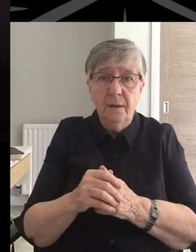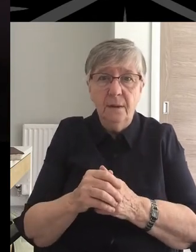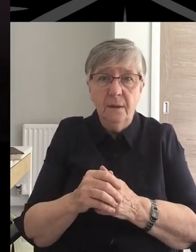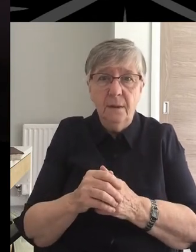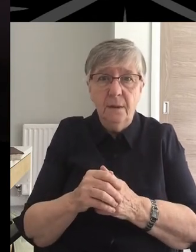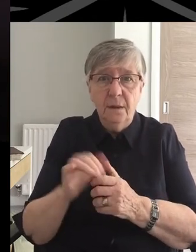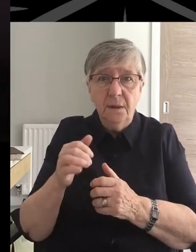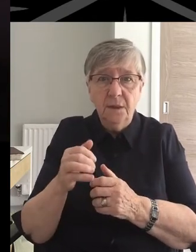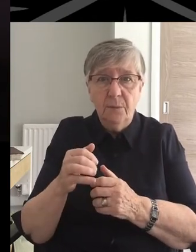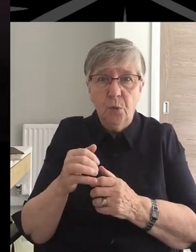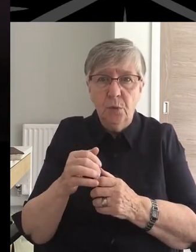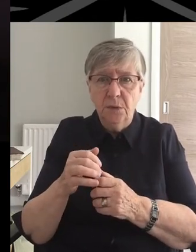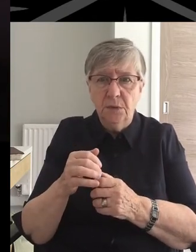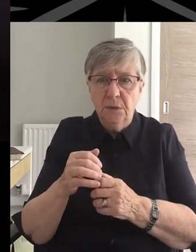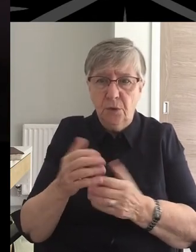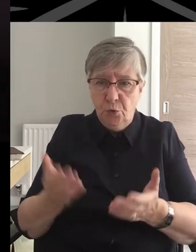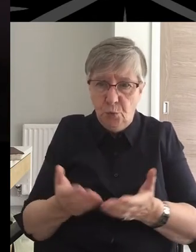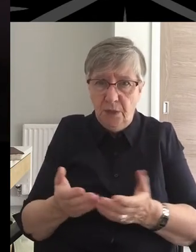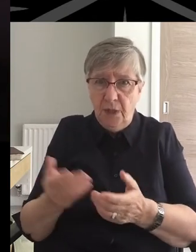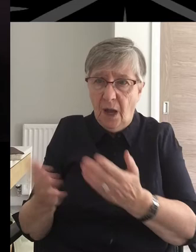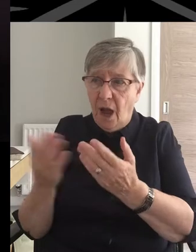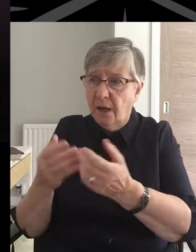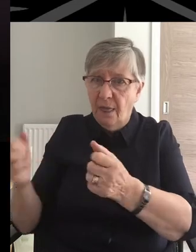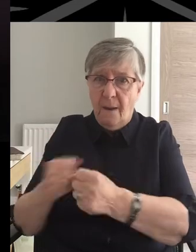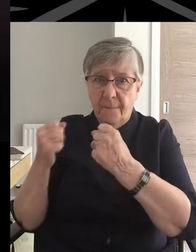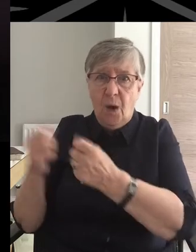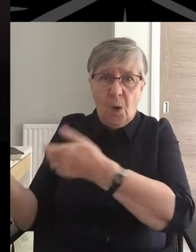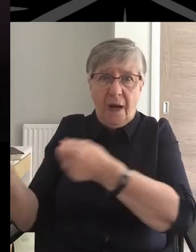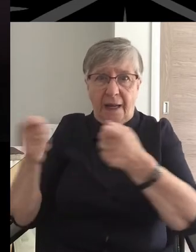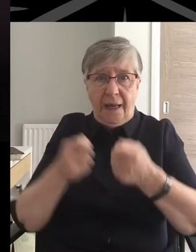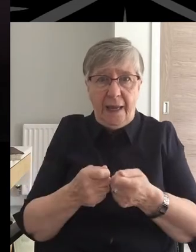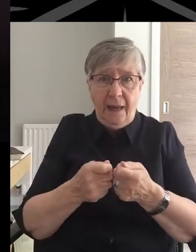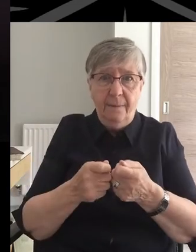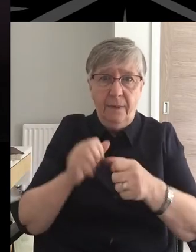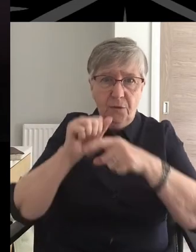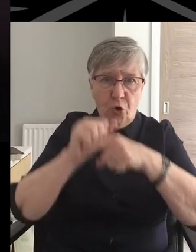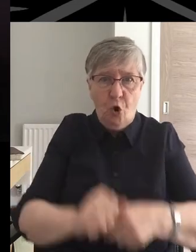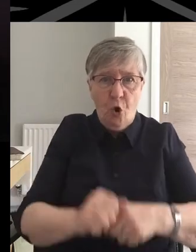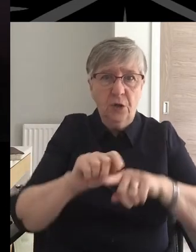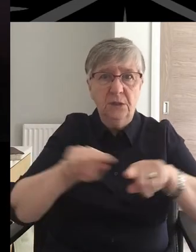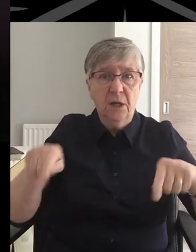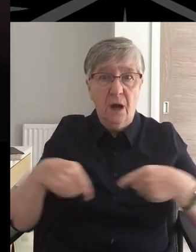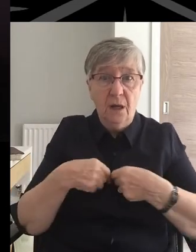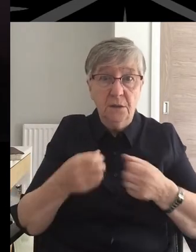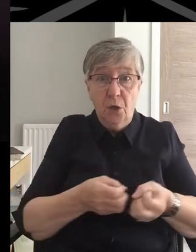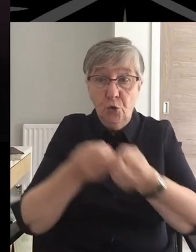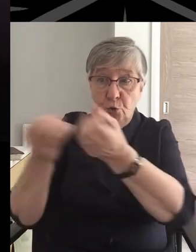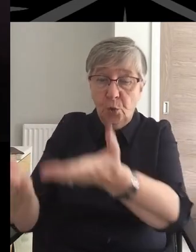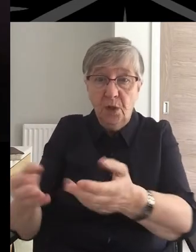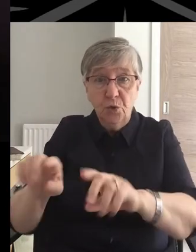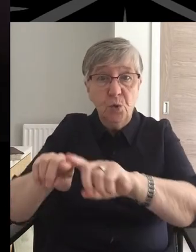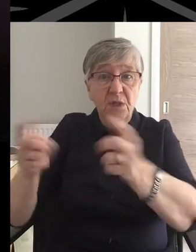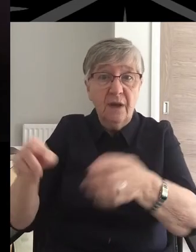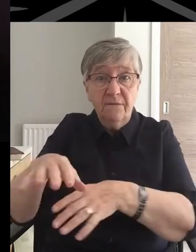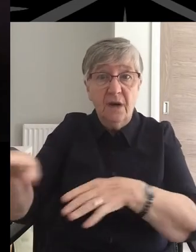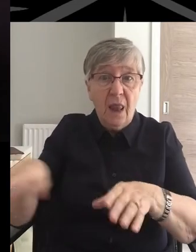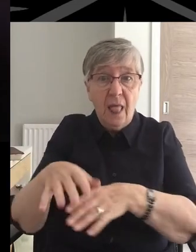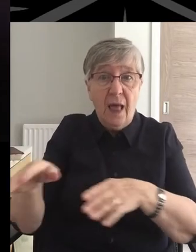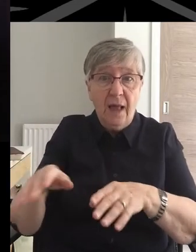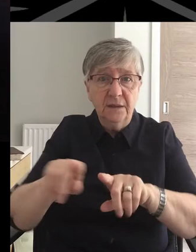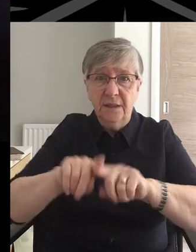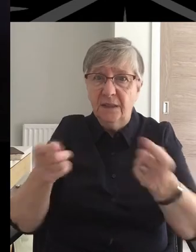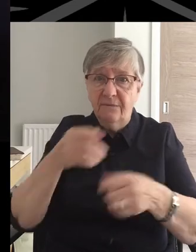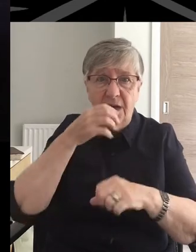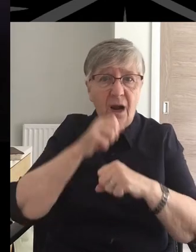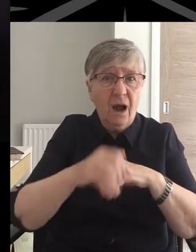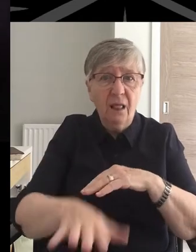Suppose a foreign power came and conquered us, took us to a land where we'd never been before, a culture we were completely unfamiliar